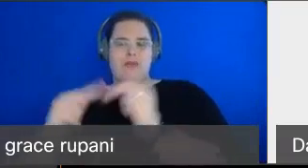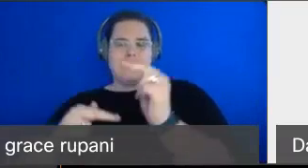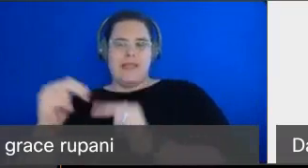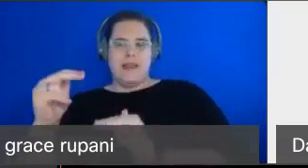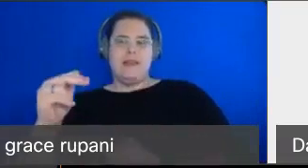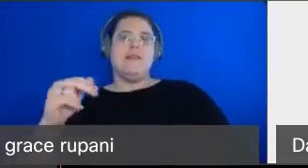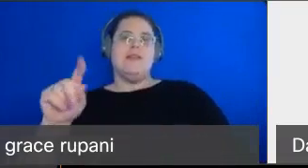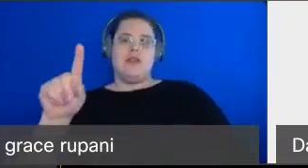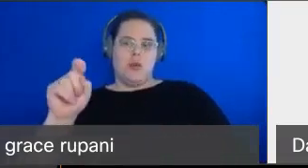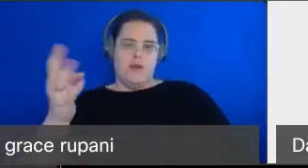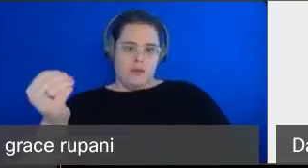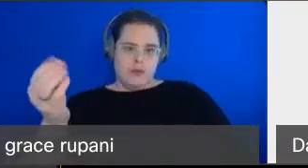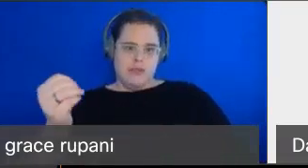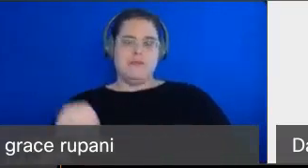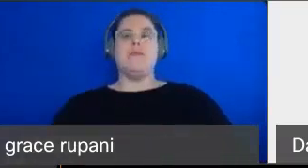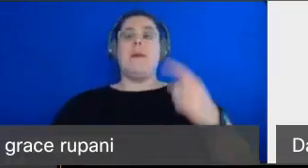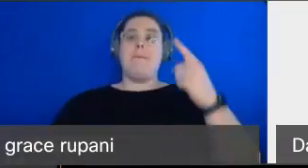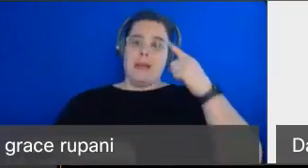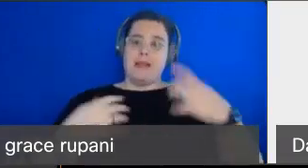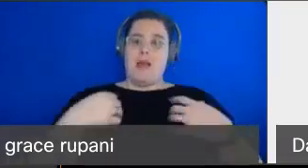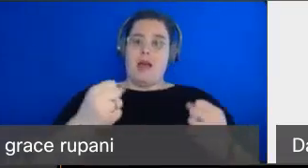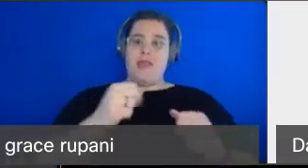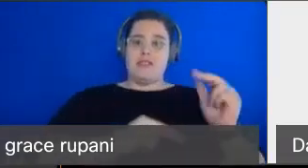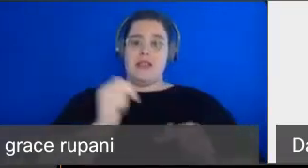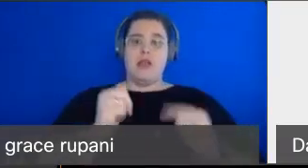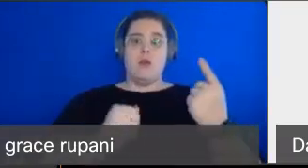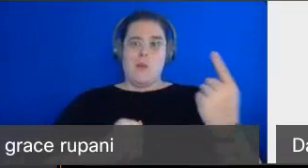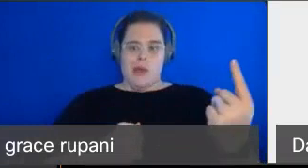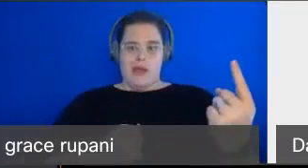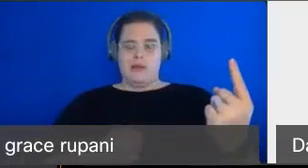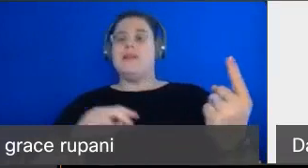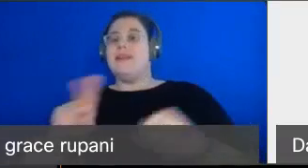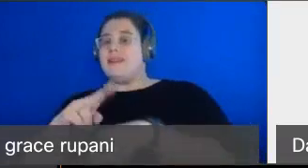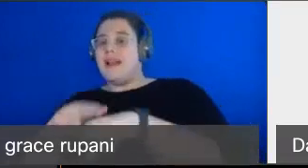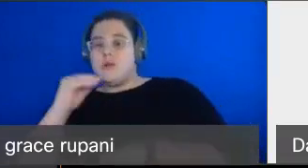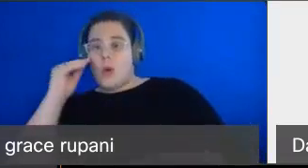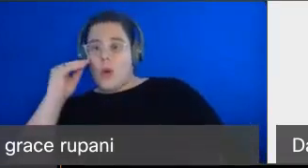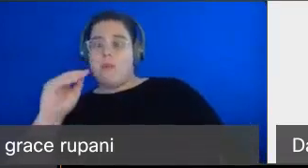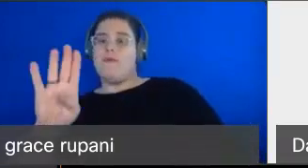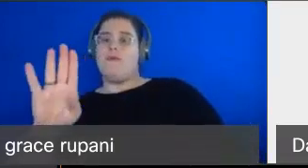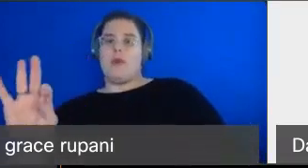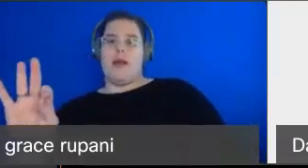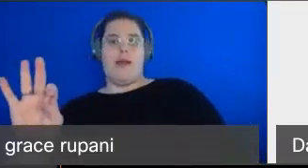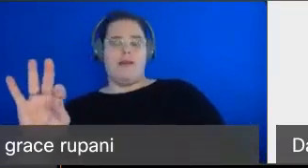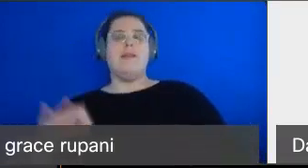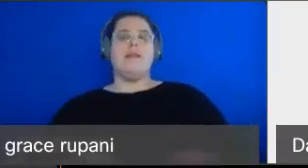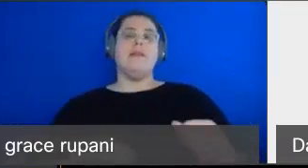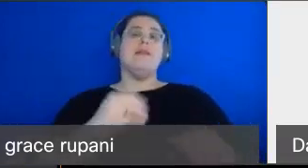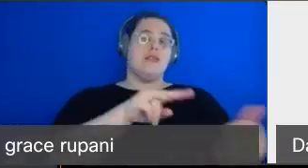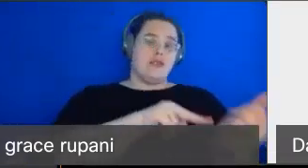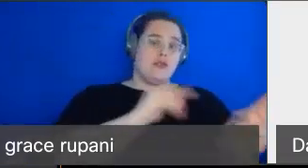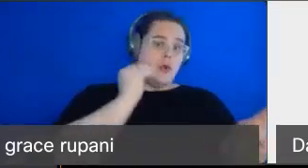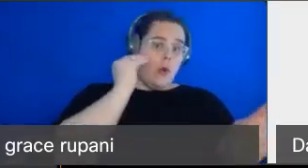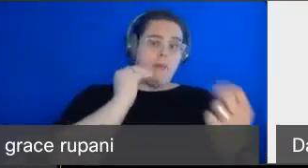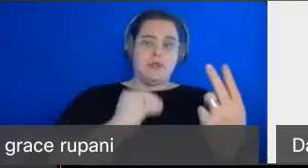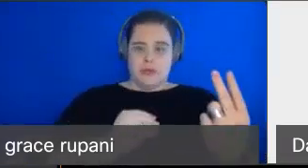mental health facility, 49 in their natural homes, 2 in nursing homes, 4 who